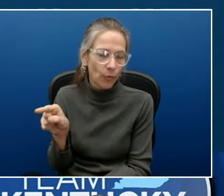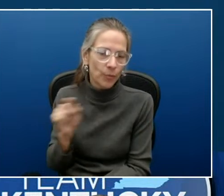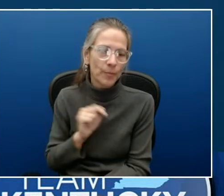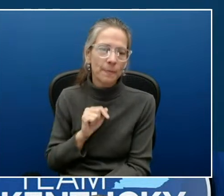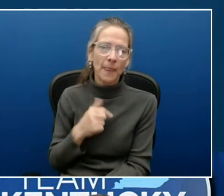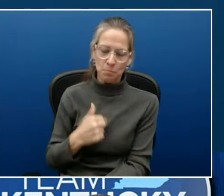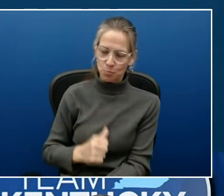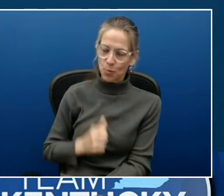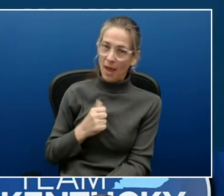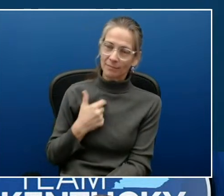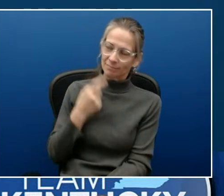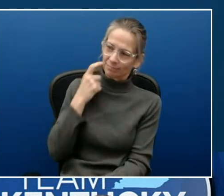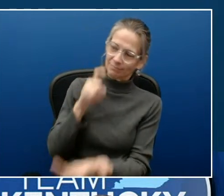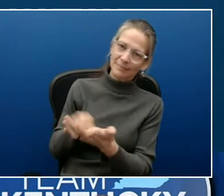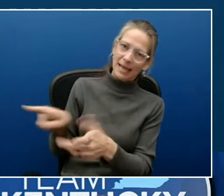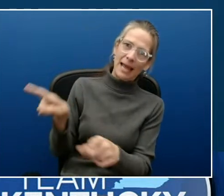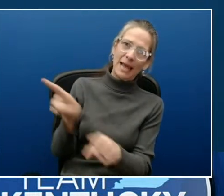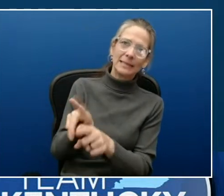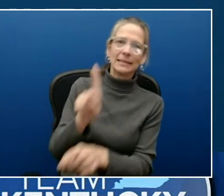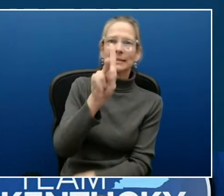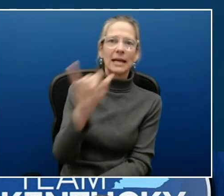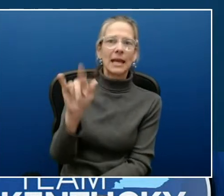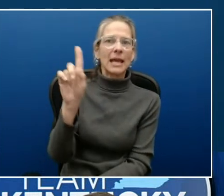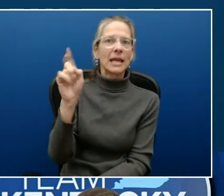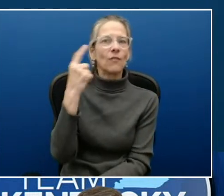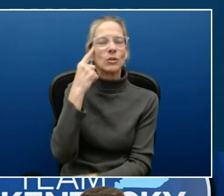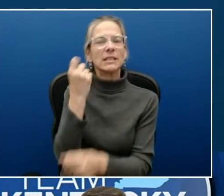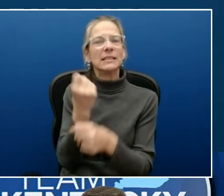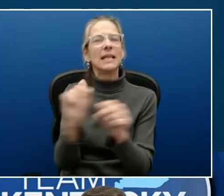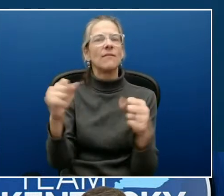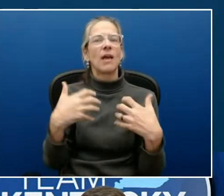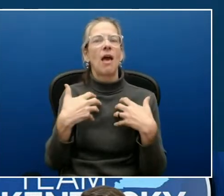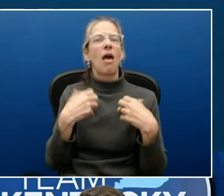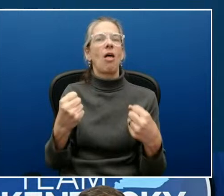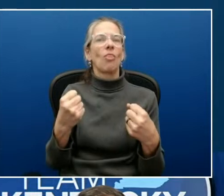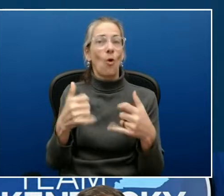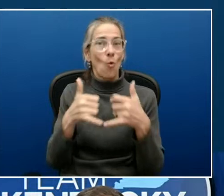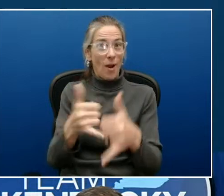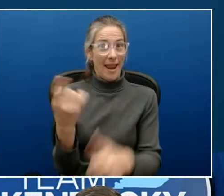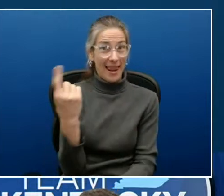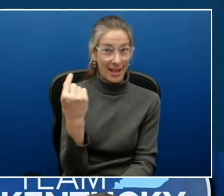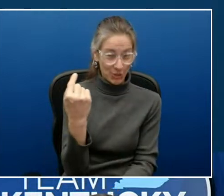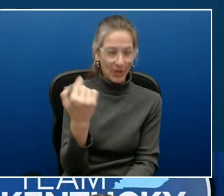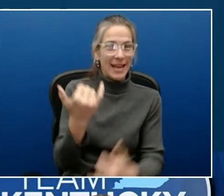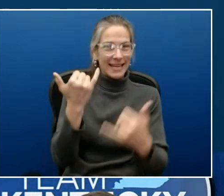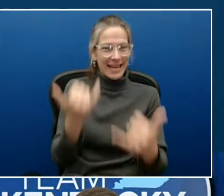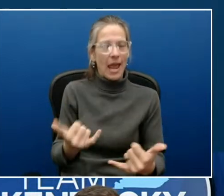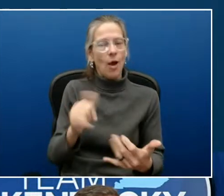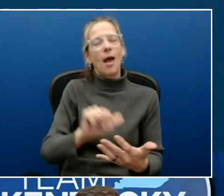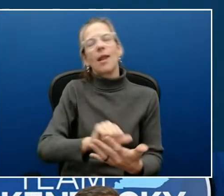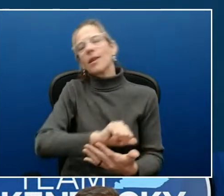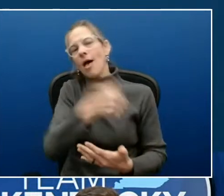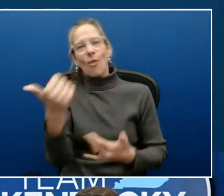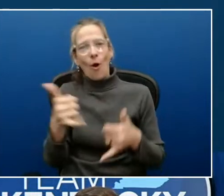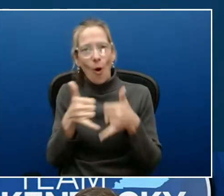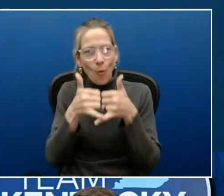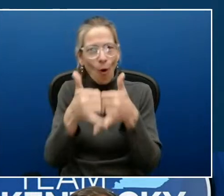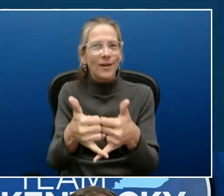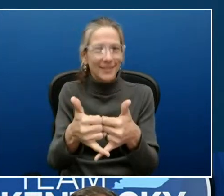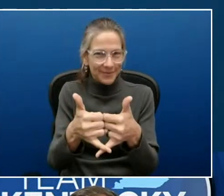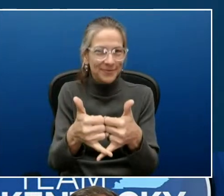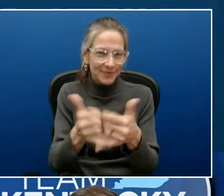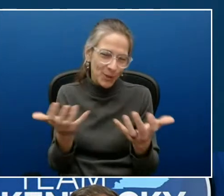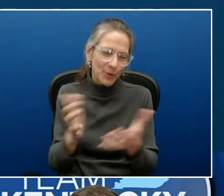them as Kentucky's Governor's Safety and Health Awards last year, and this is yet another award on top of that. So